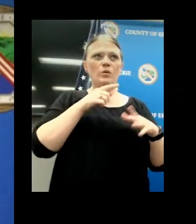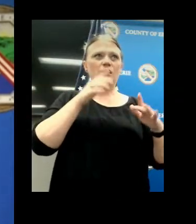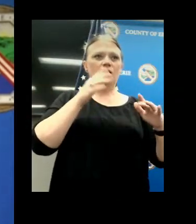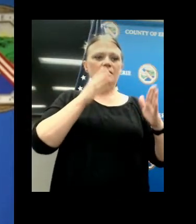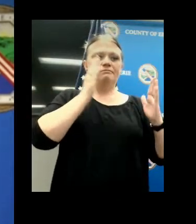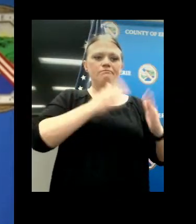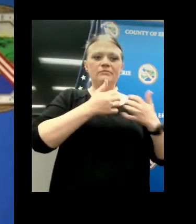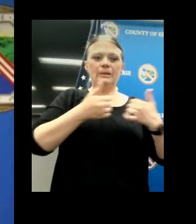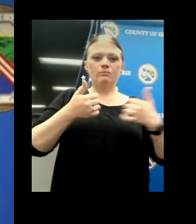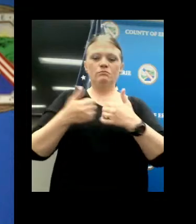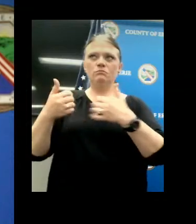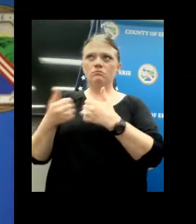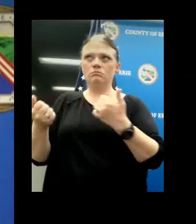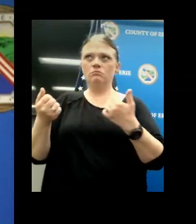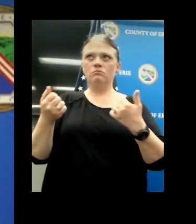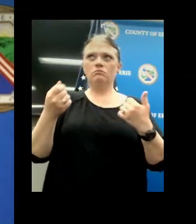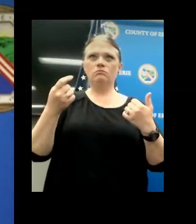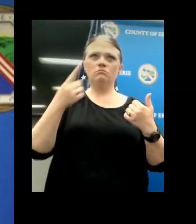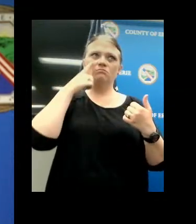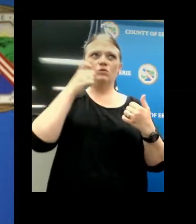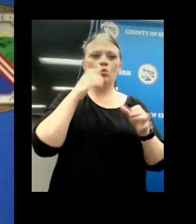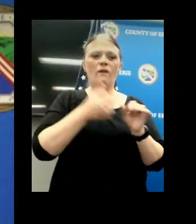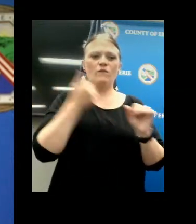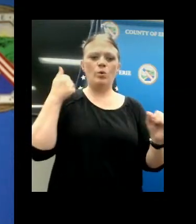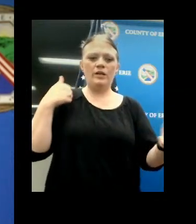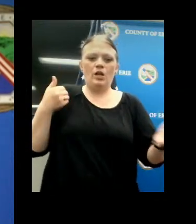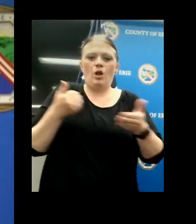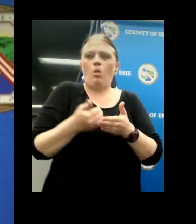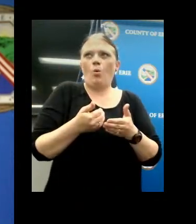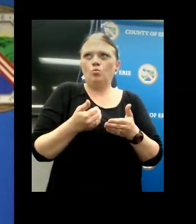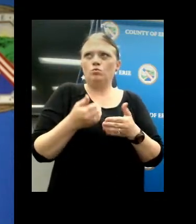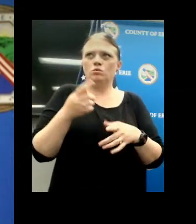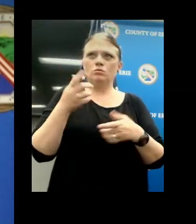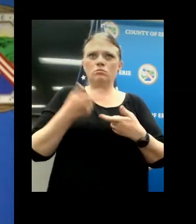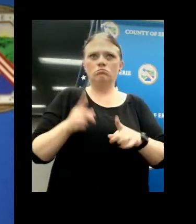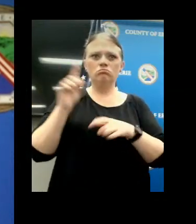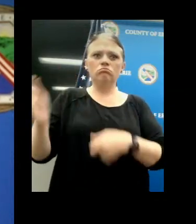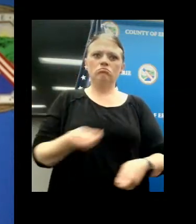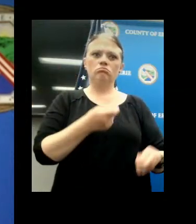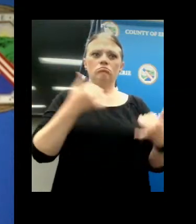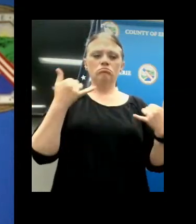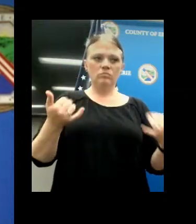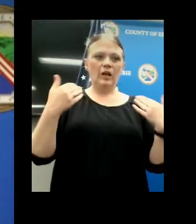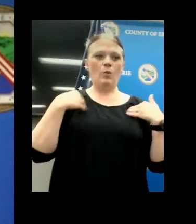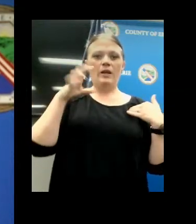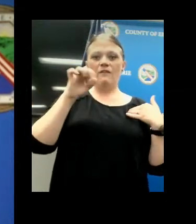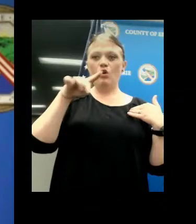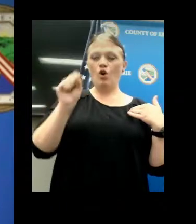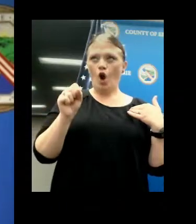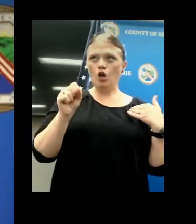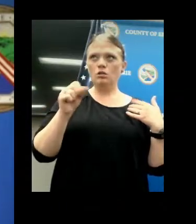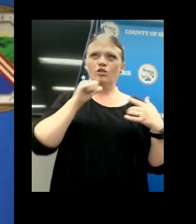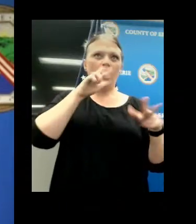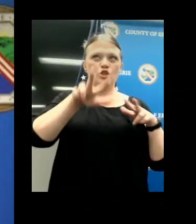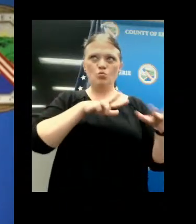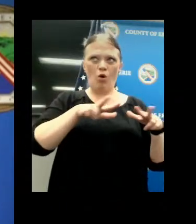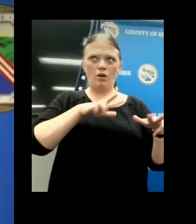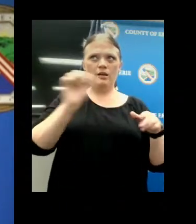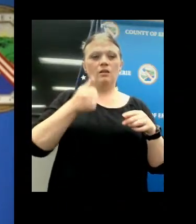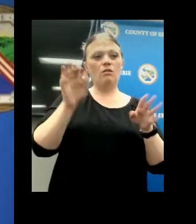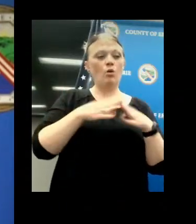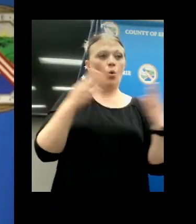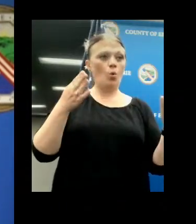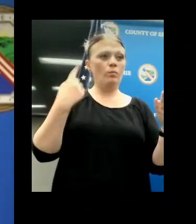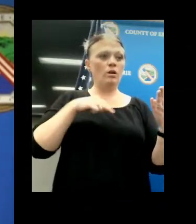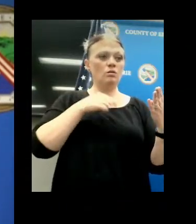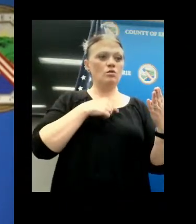social distancing and the lack of people coming together in close proximity. Now that we have some golf carts and other phases are open,